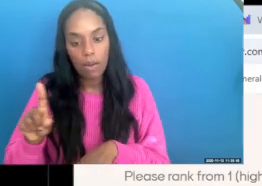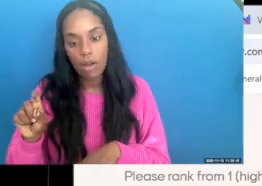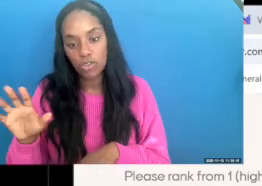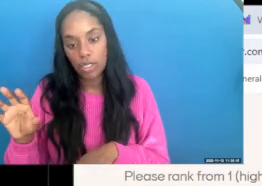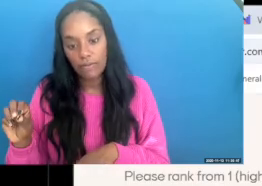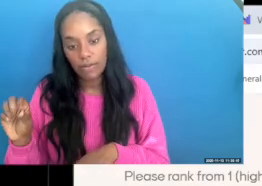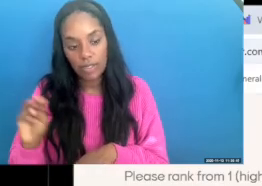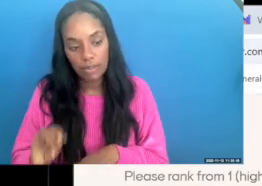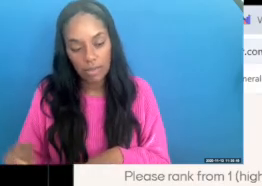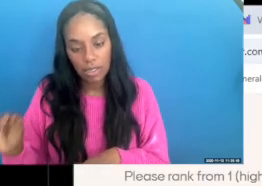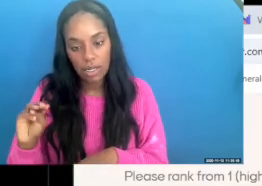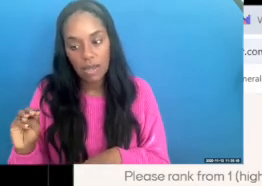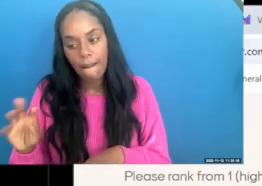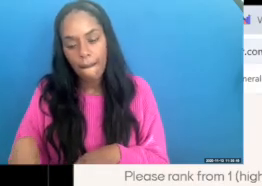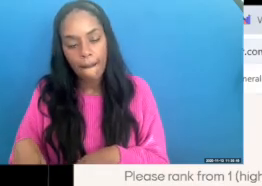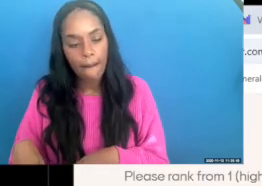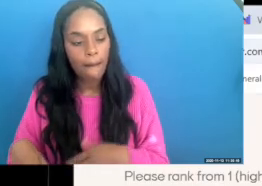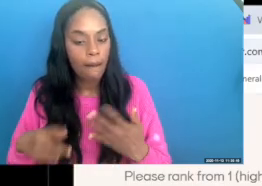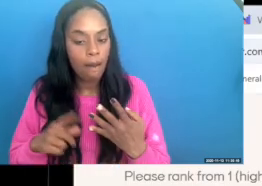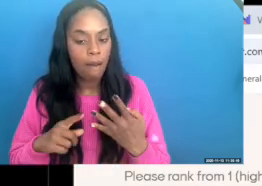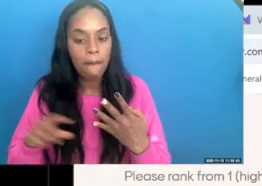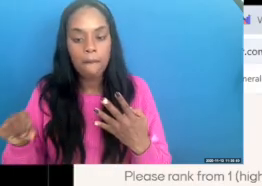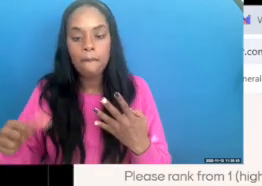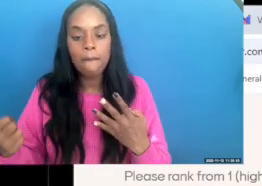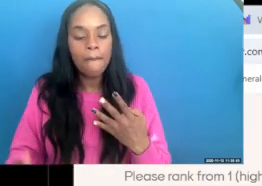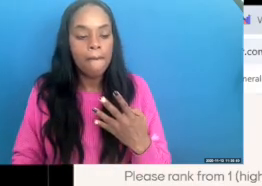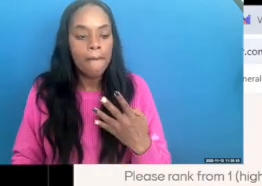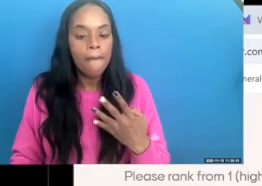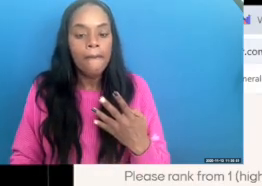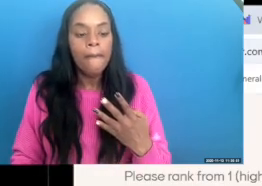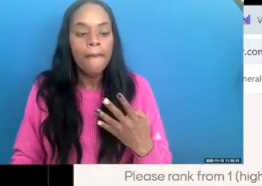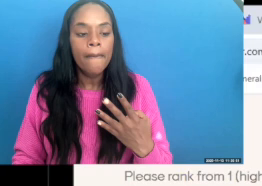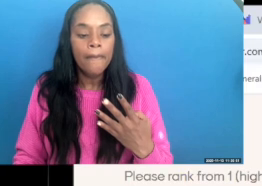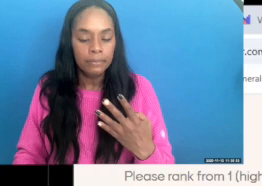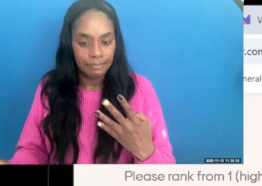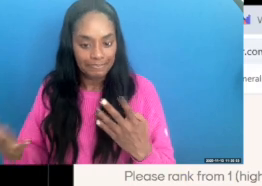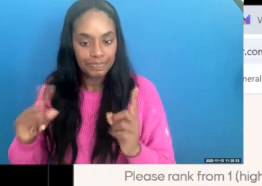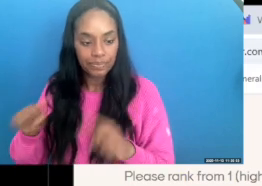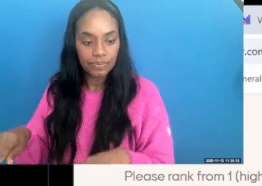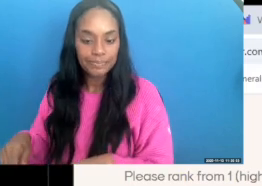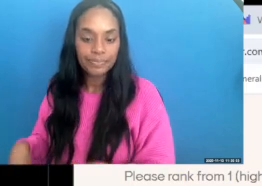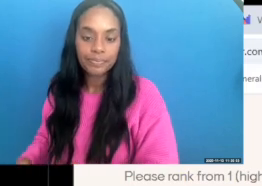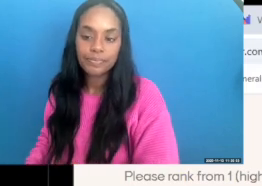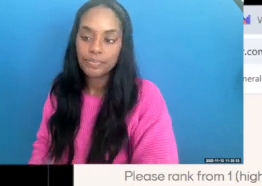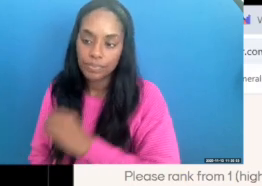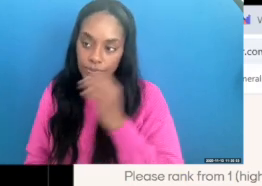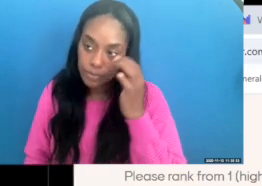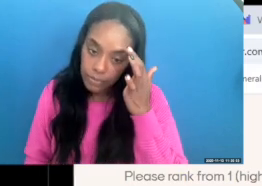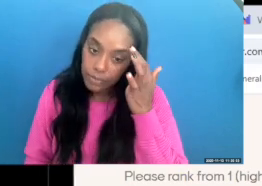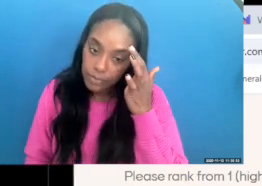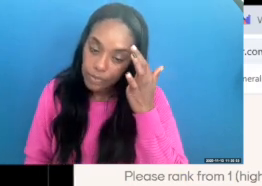million a year. Financing assistance, currently set at $150 million a